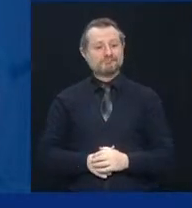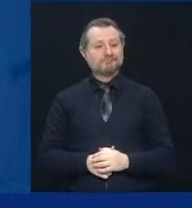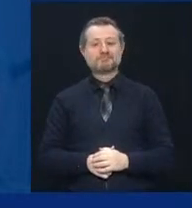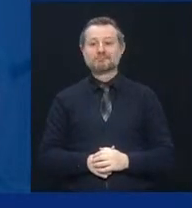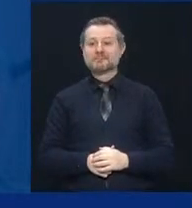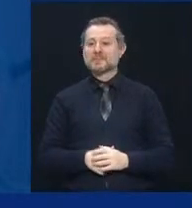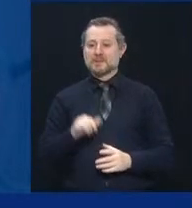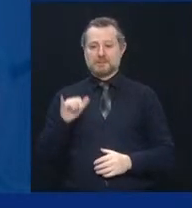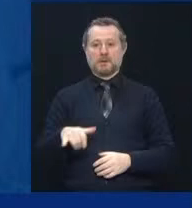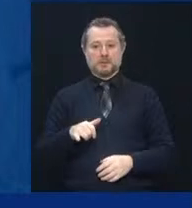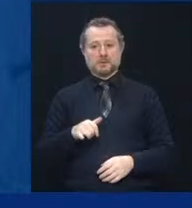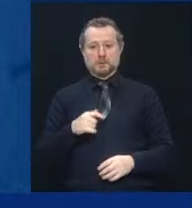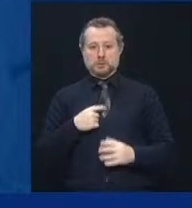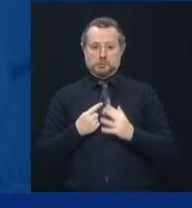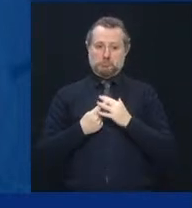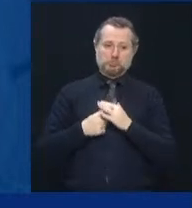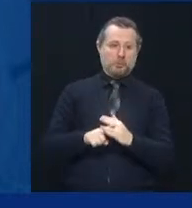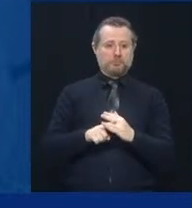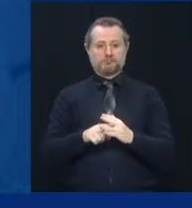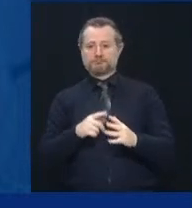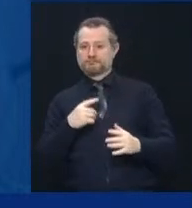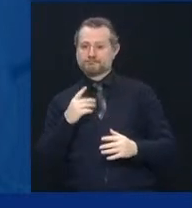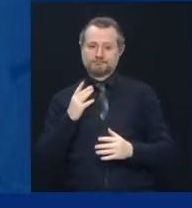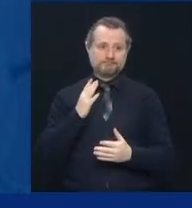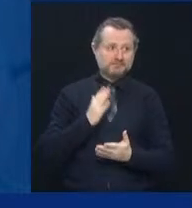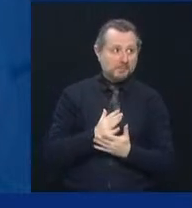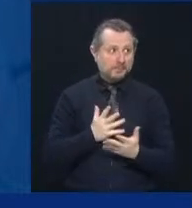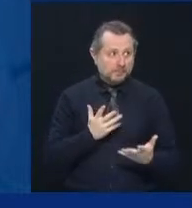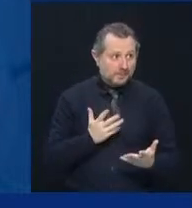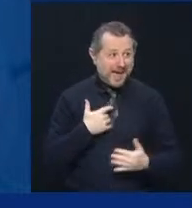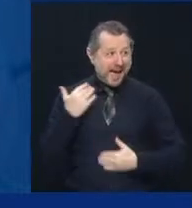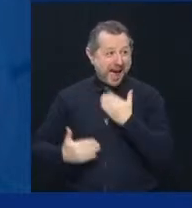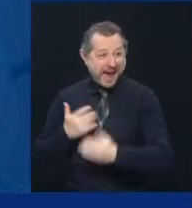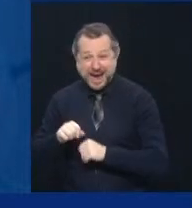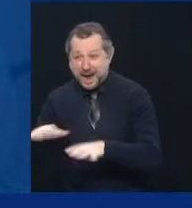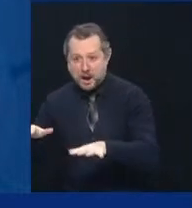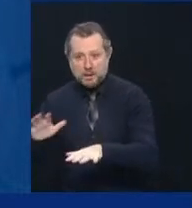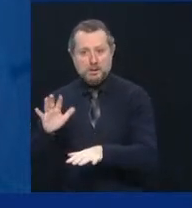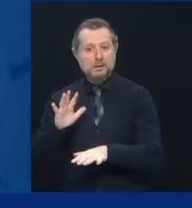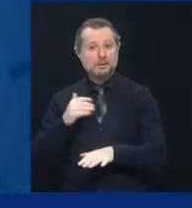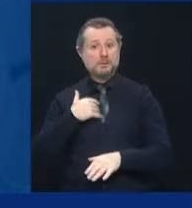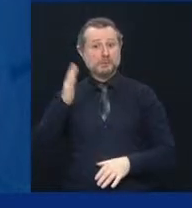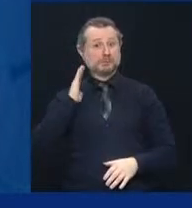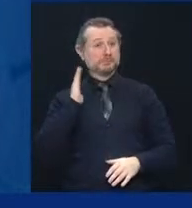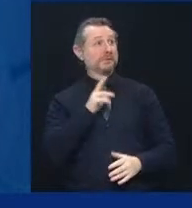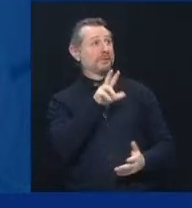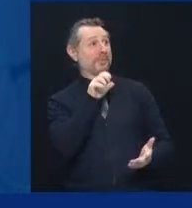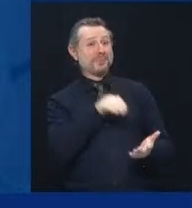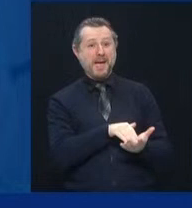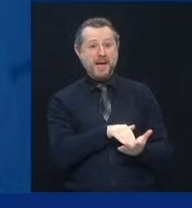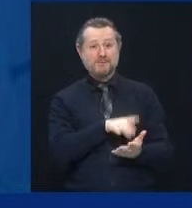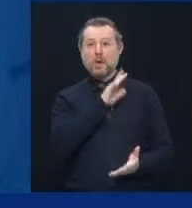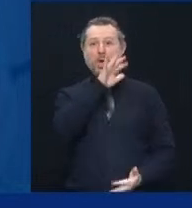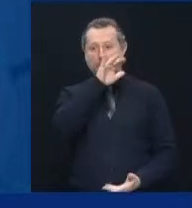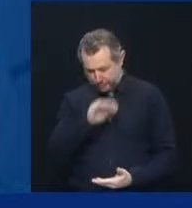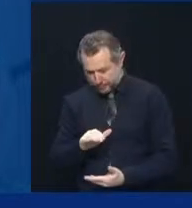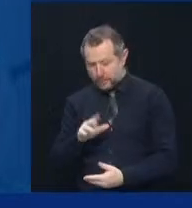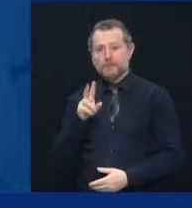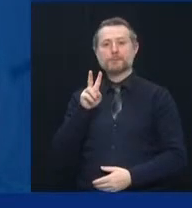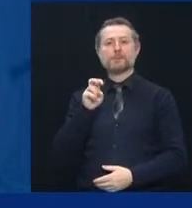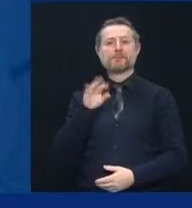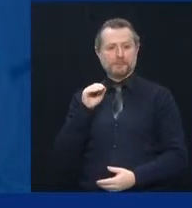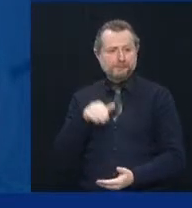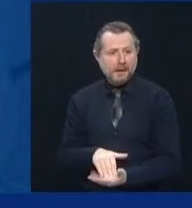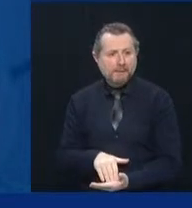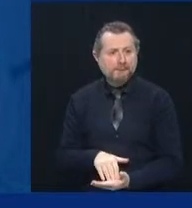and stop from week to week. We were getting 300,000, then we went down to 250,000 per week.